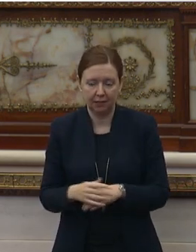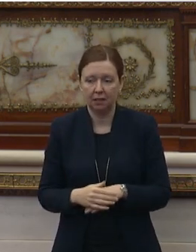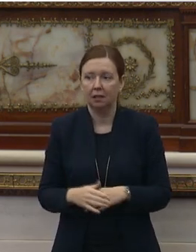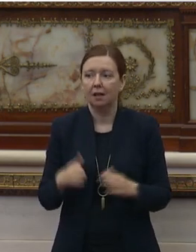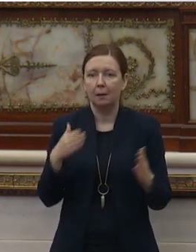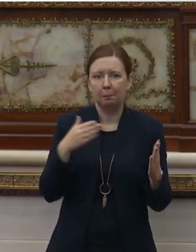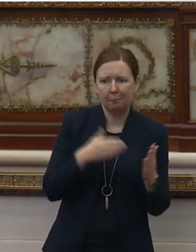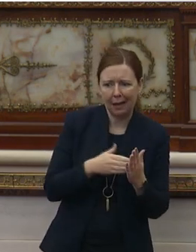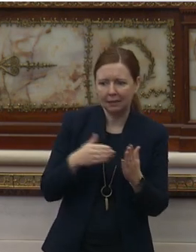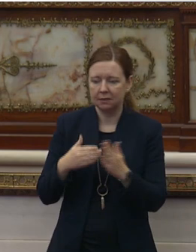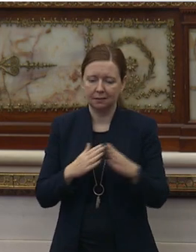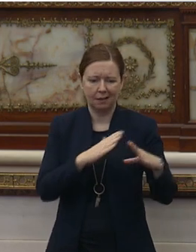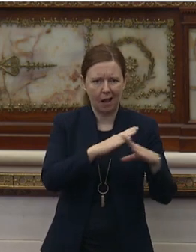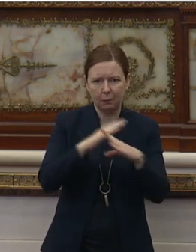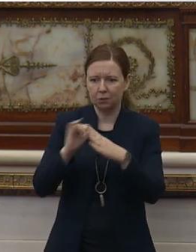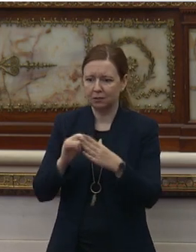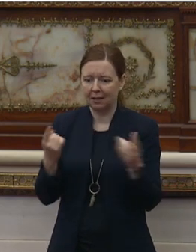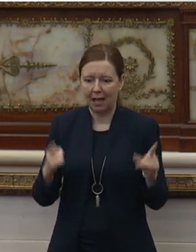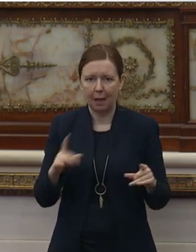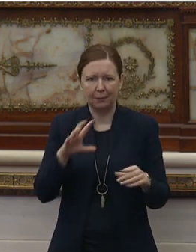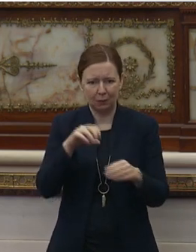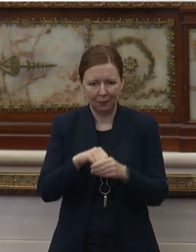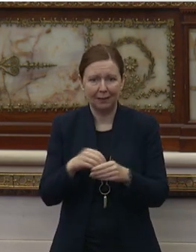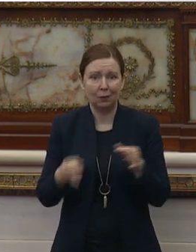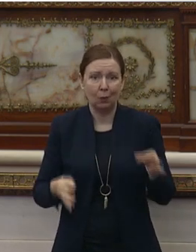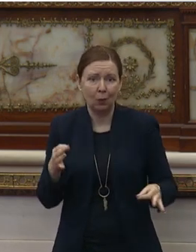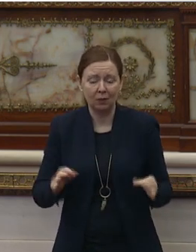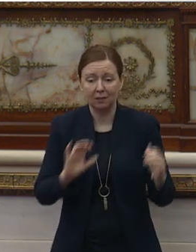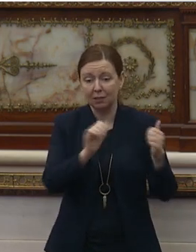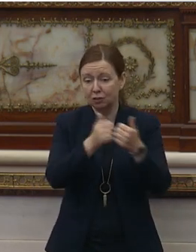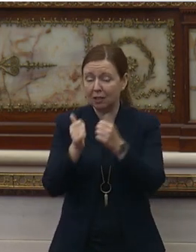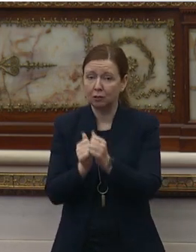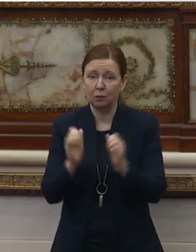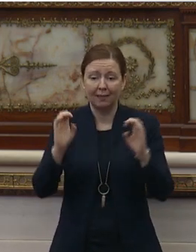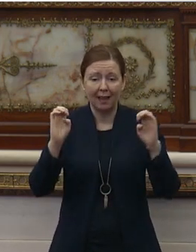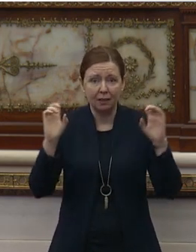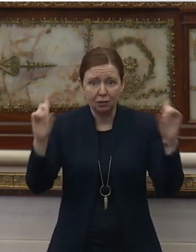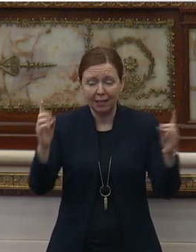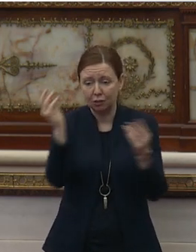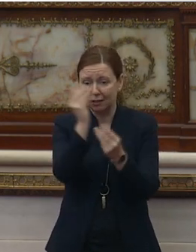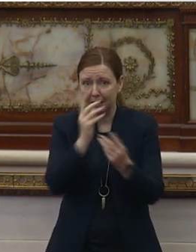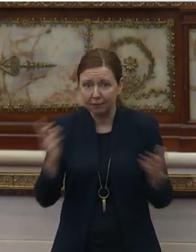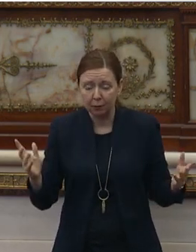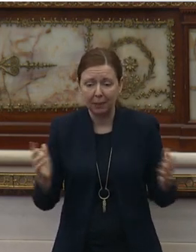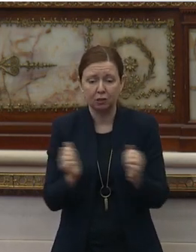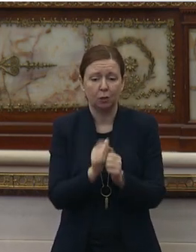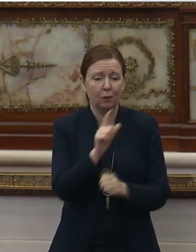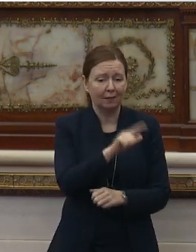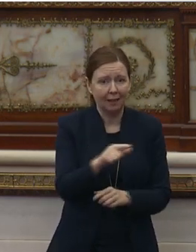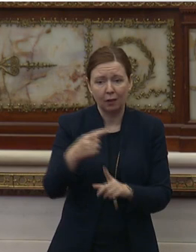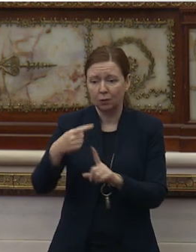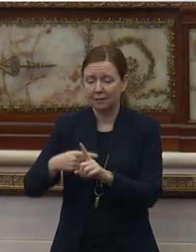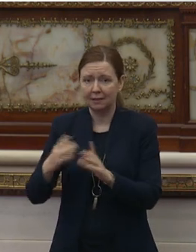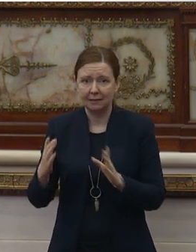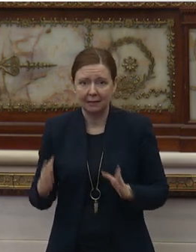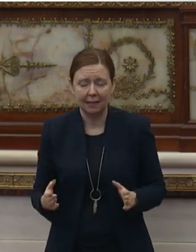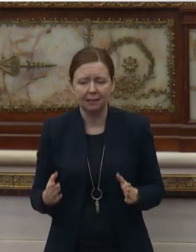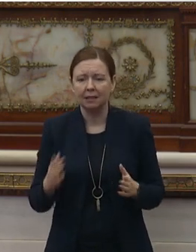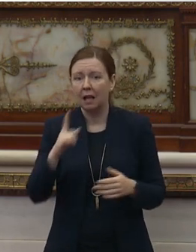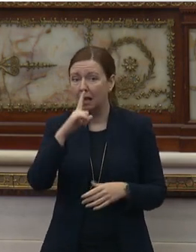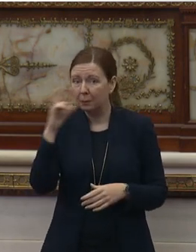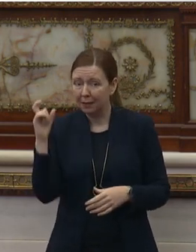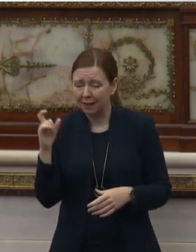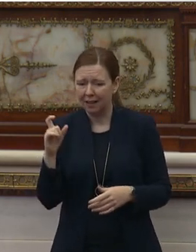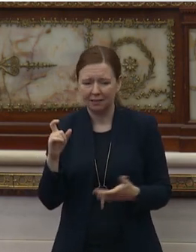and obstacles that exist with our courts, challenges with education and information sharing with landlords and tenants, and because